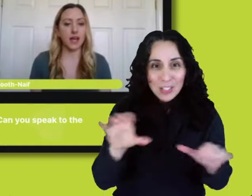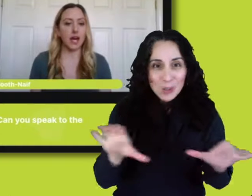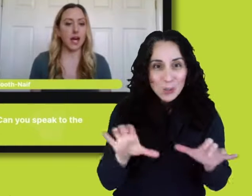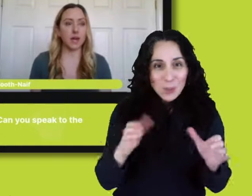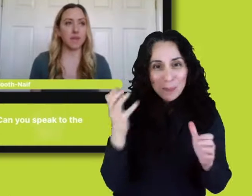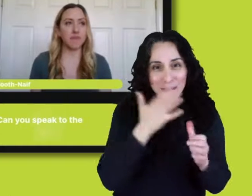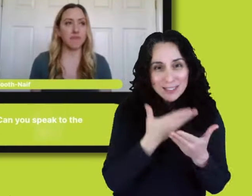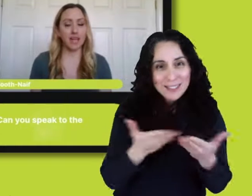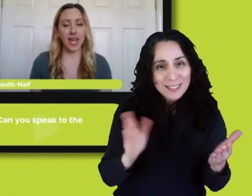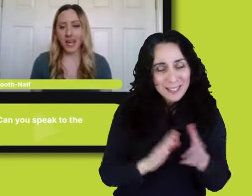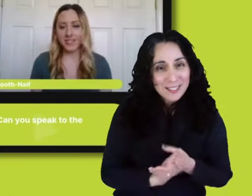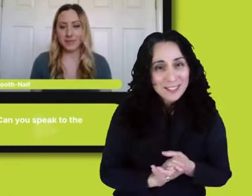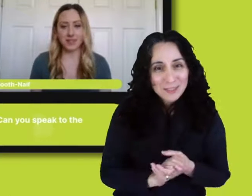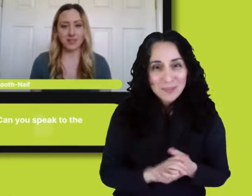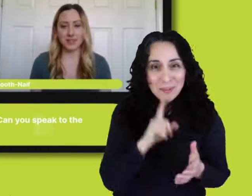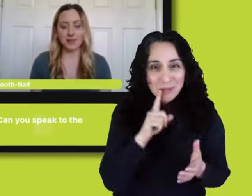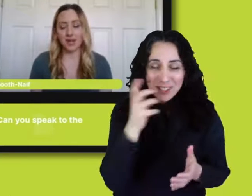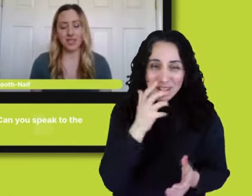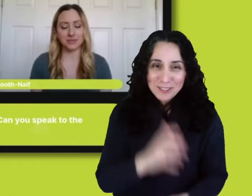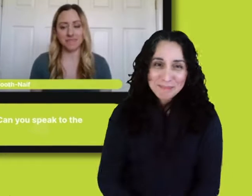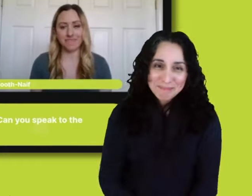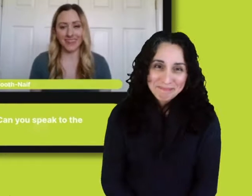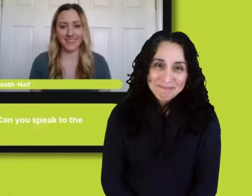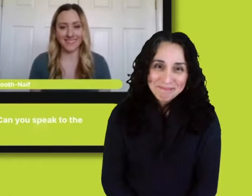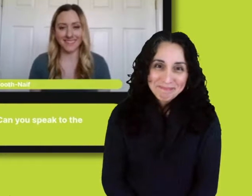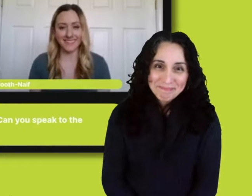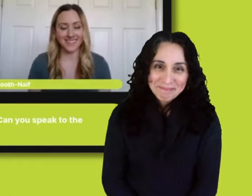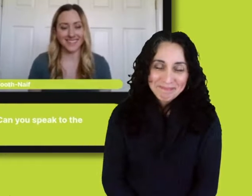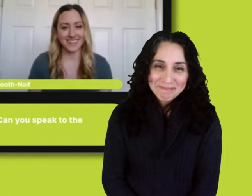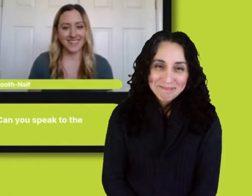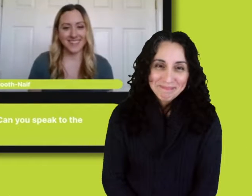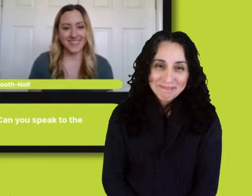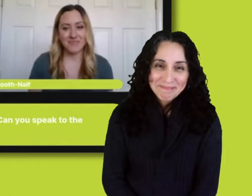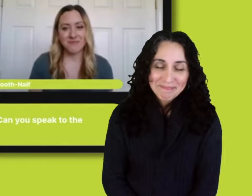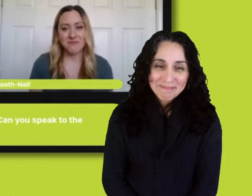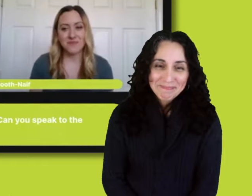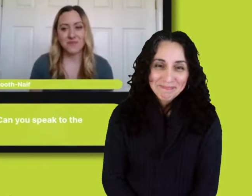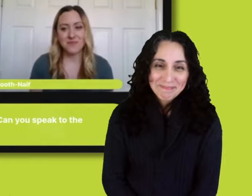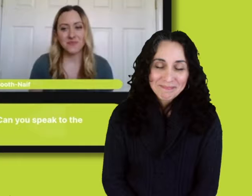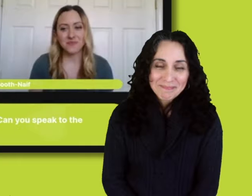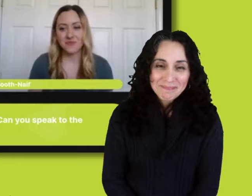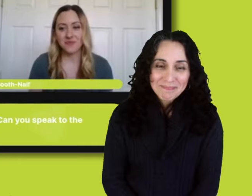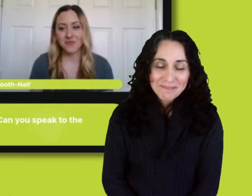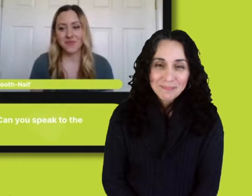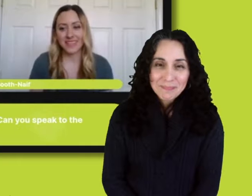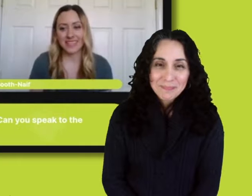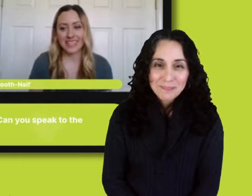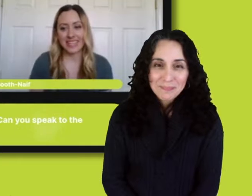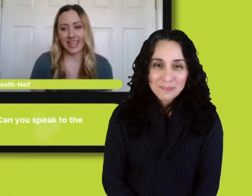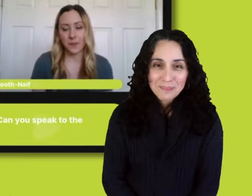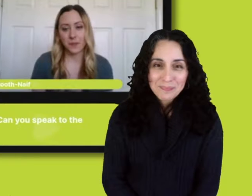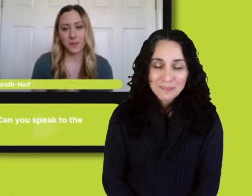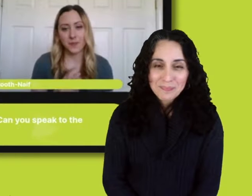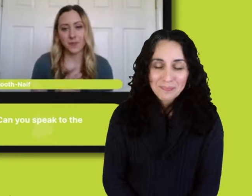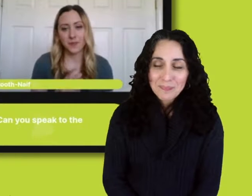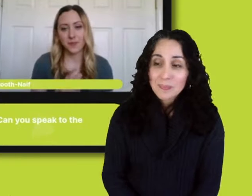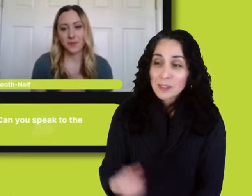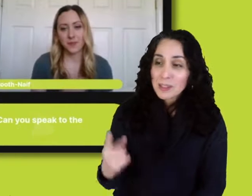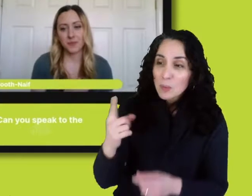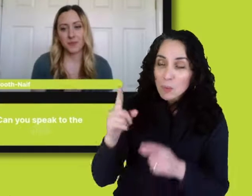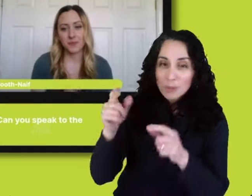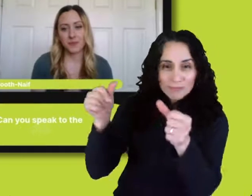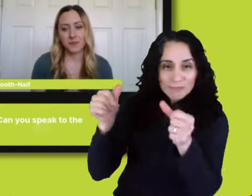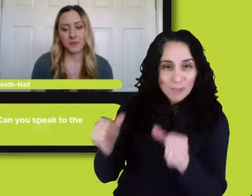And it's been awesome. Someone just asked a question. Caroline, how do you